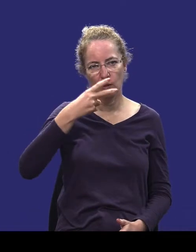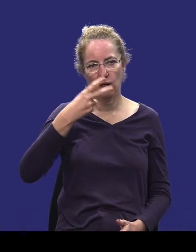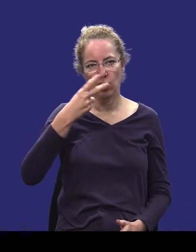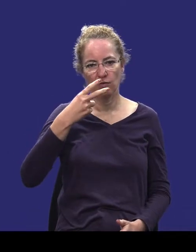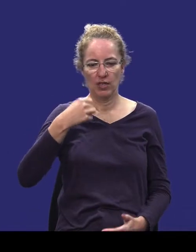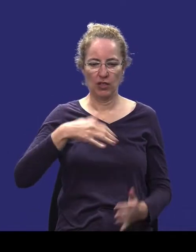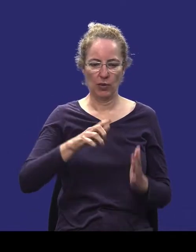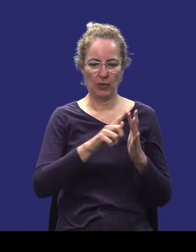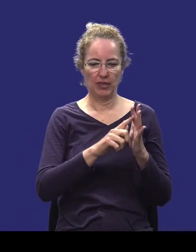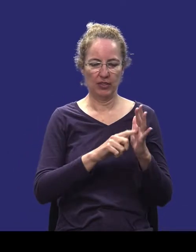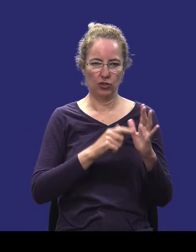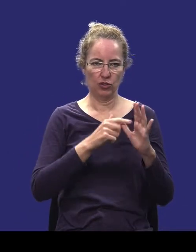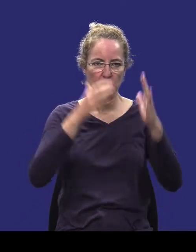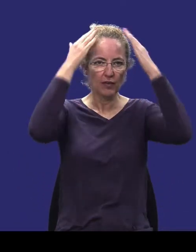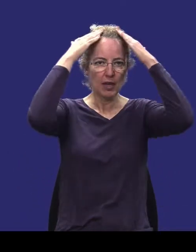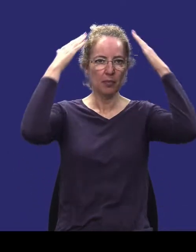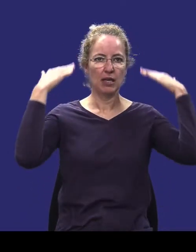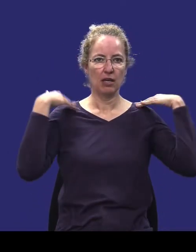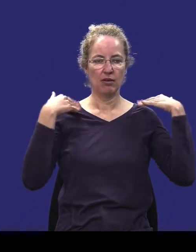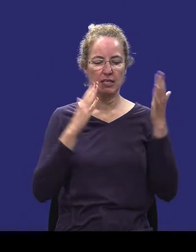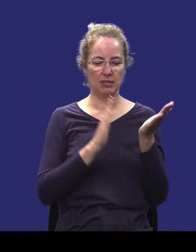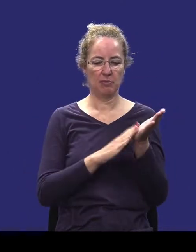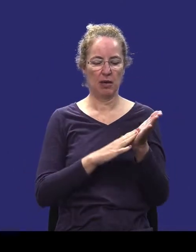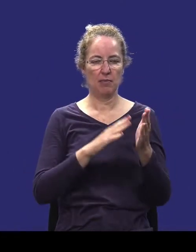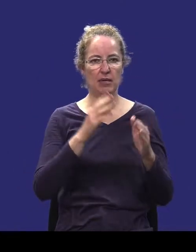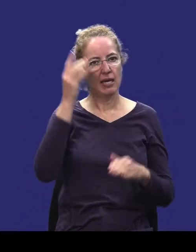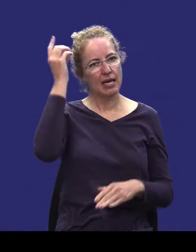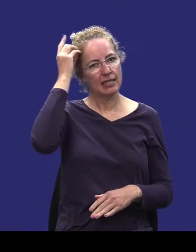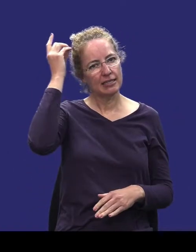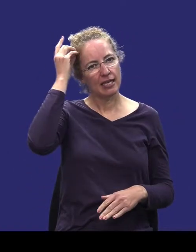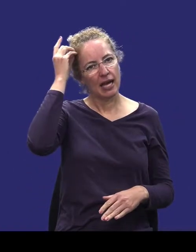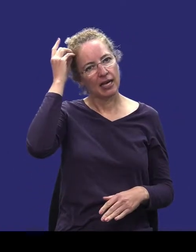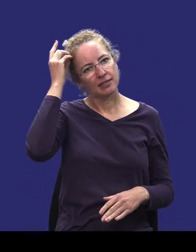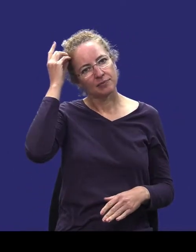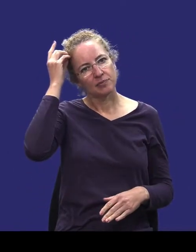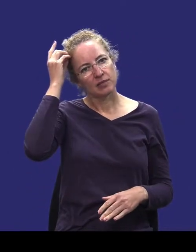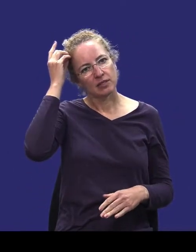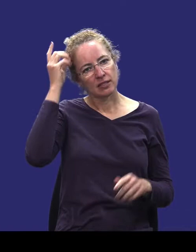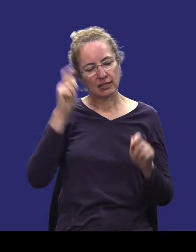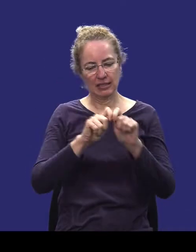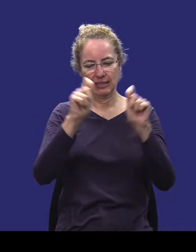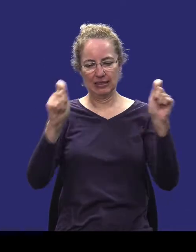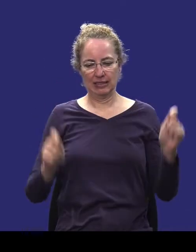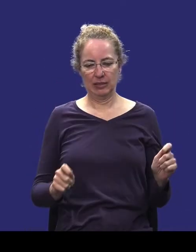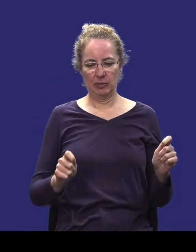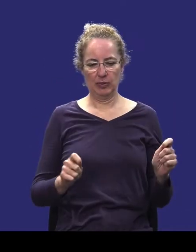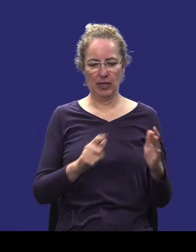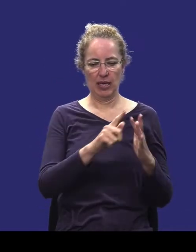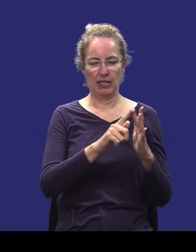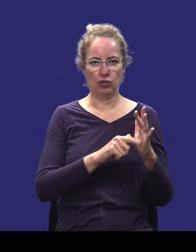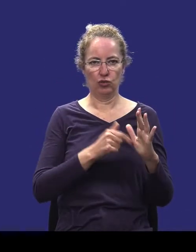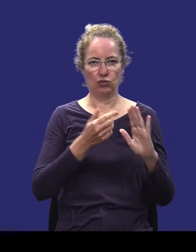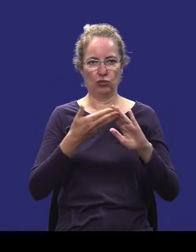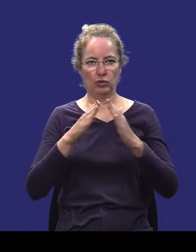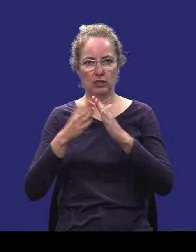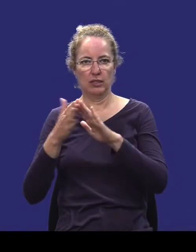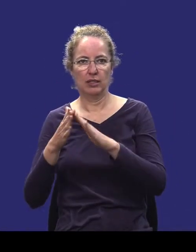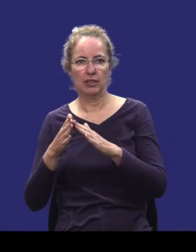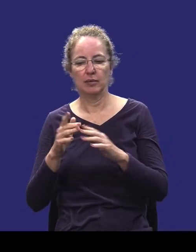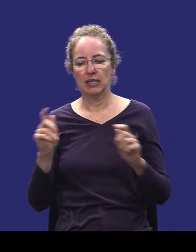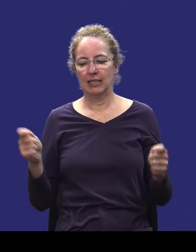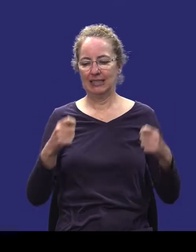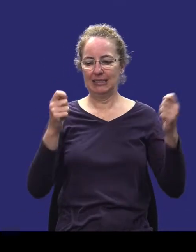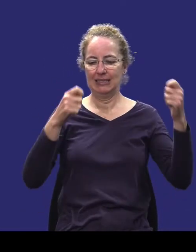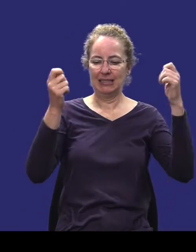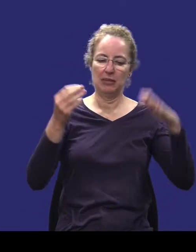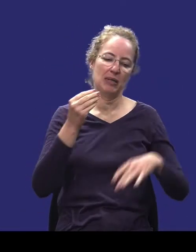with Joseph and Mary, his mum and dad, to the temple at Jerusalem to celebrate the feast of the Passover.